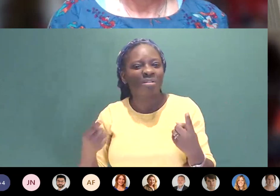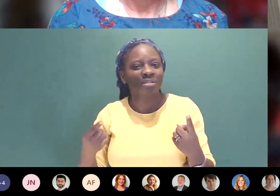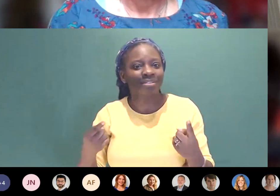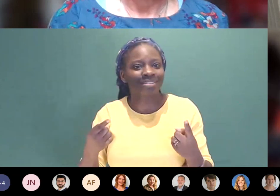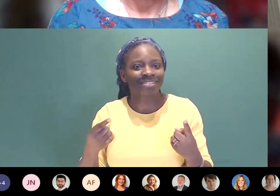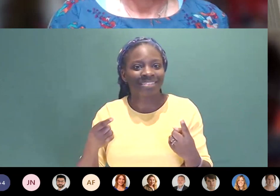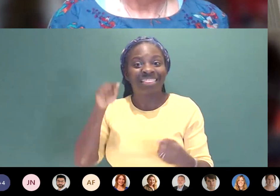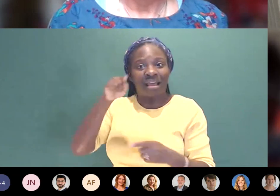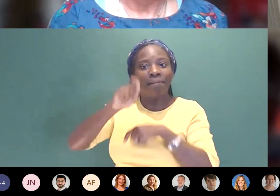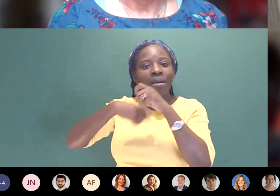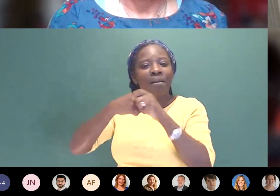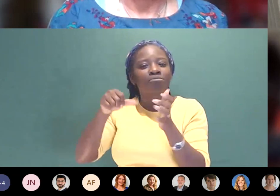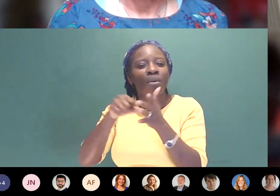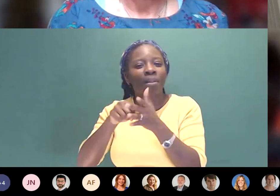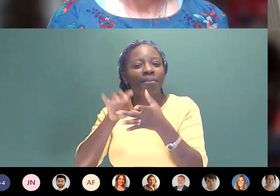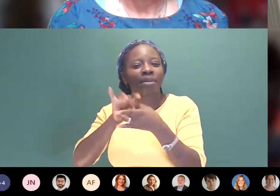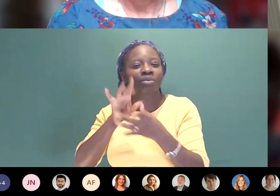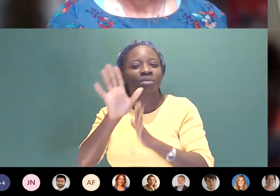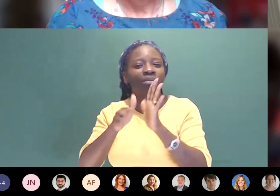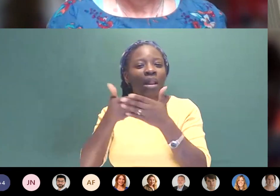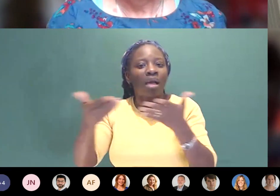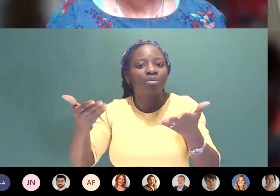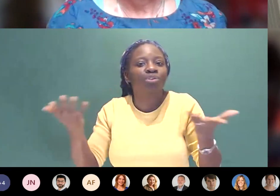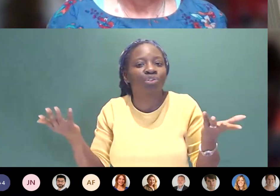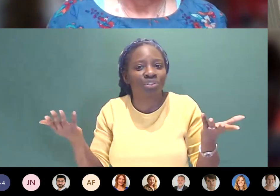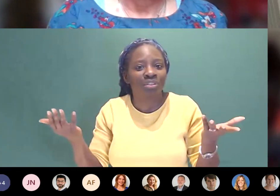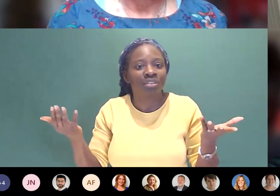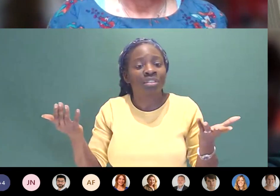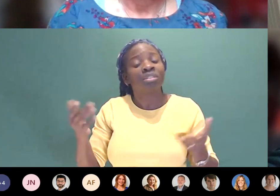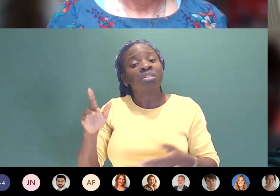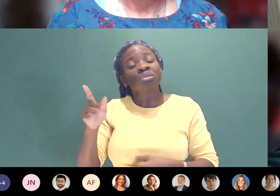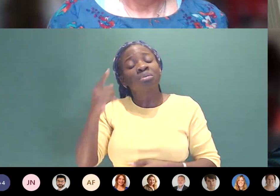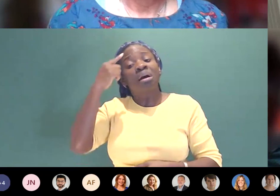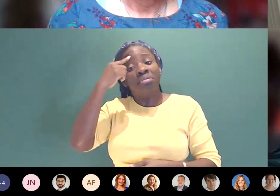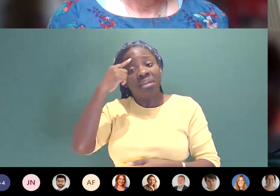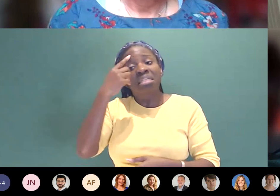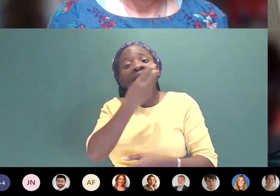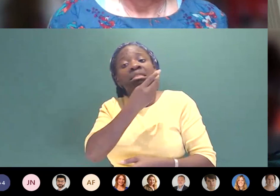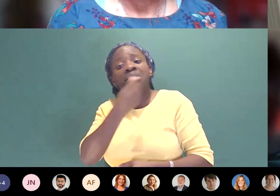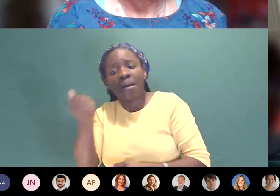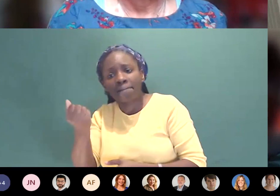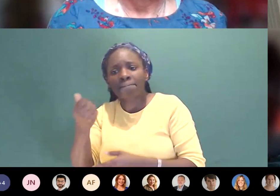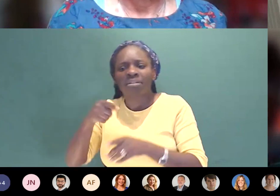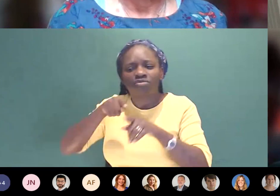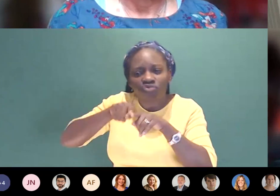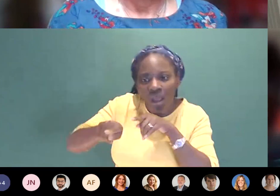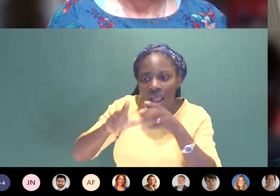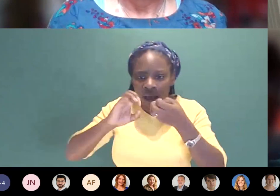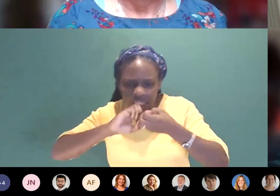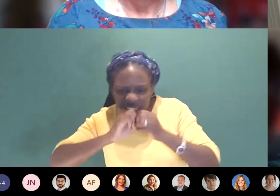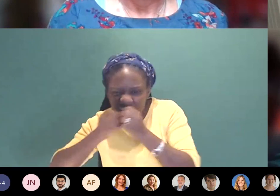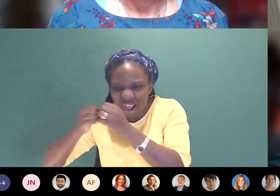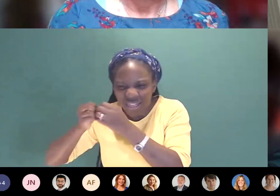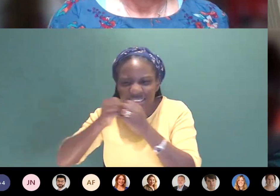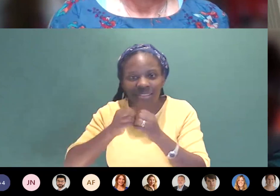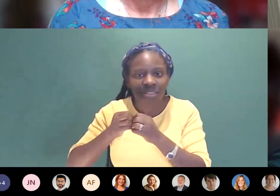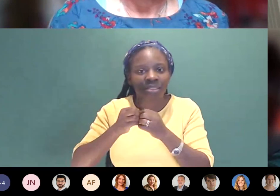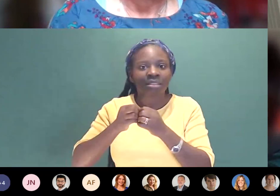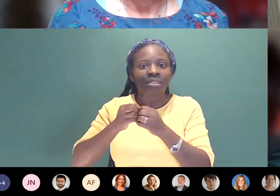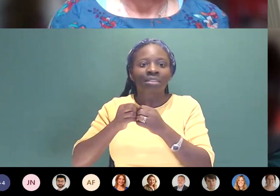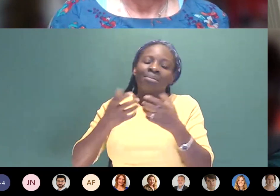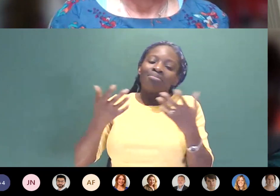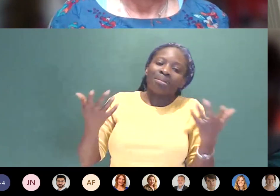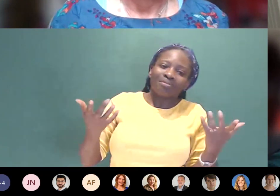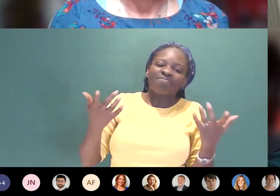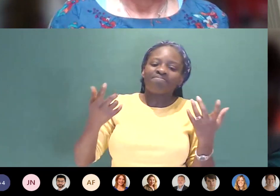would be a problem. So there are some attempts, and universal design, that's what it is. We all have to